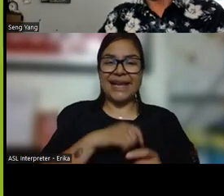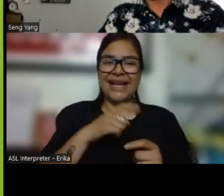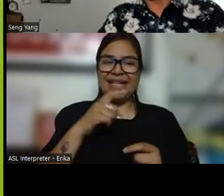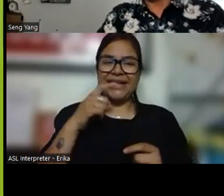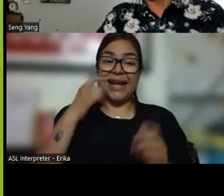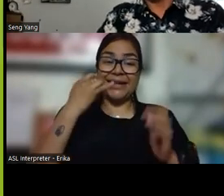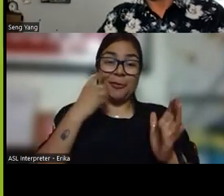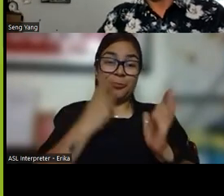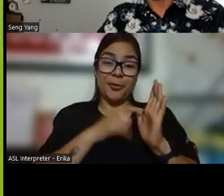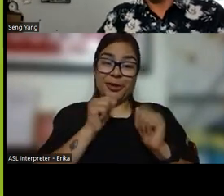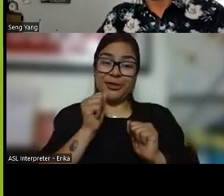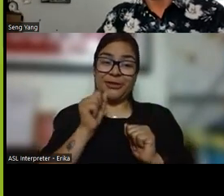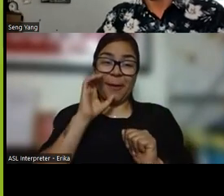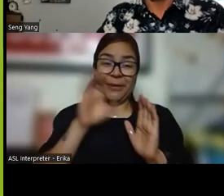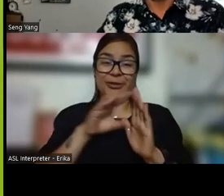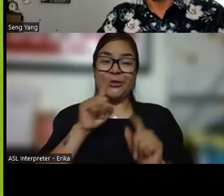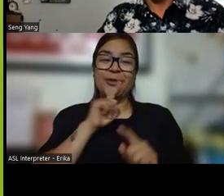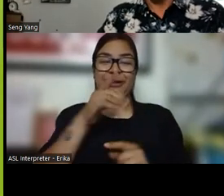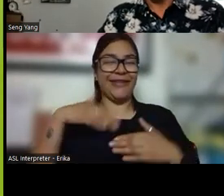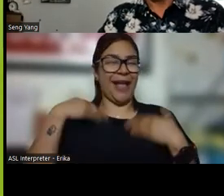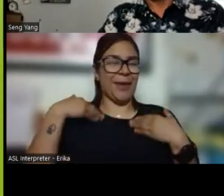with that. Okay, next slide, please.